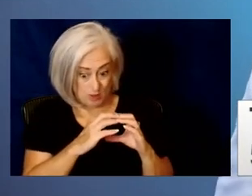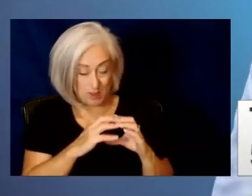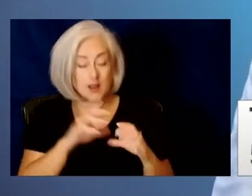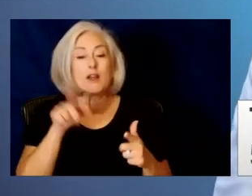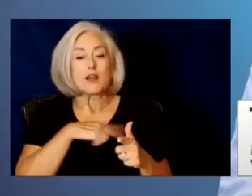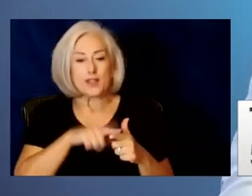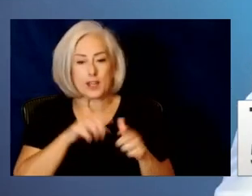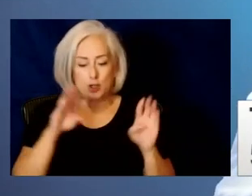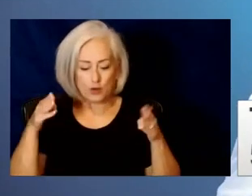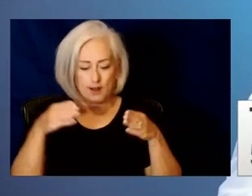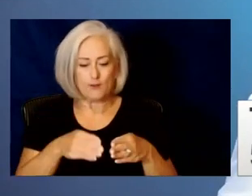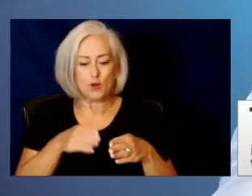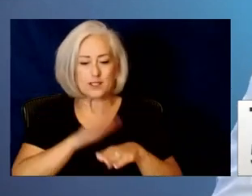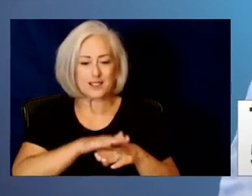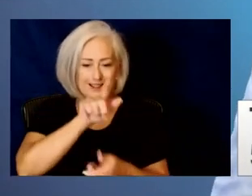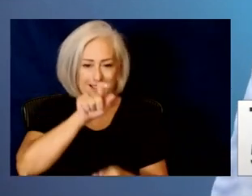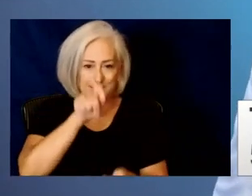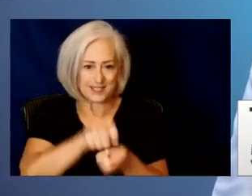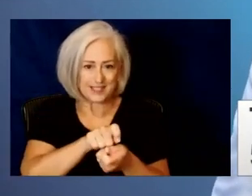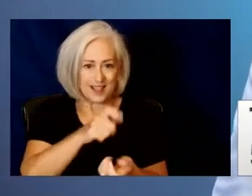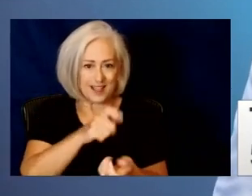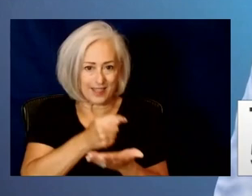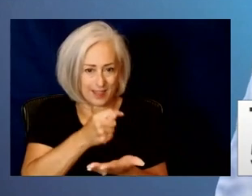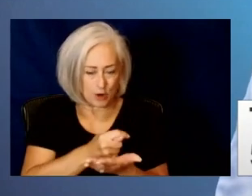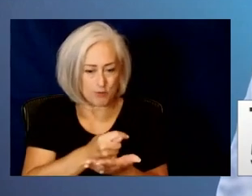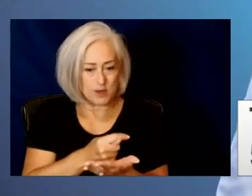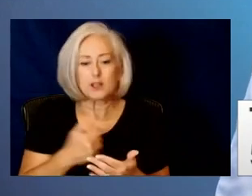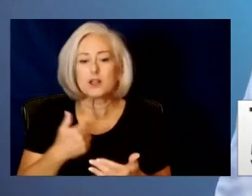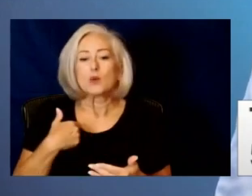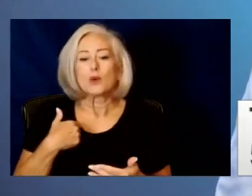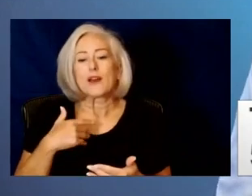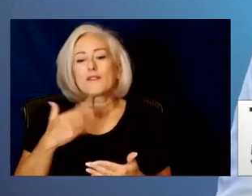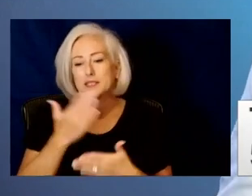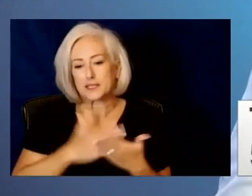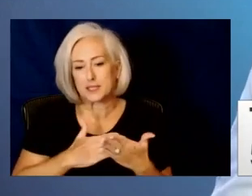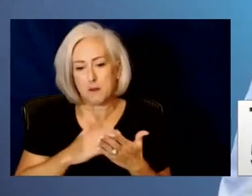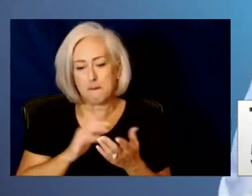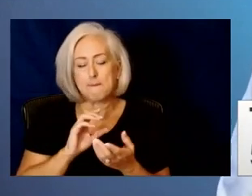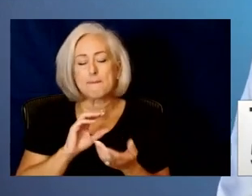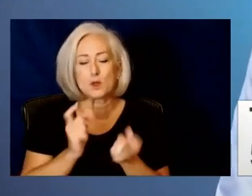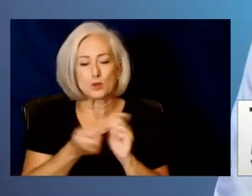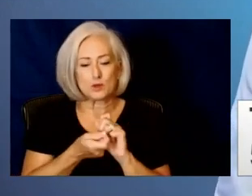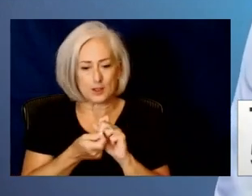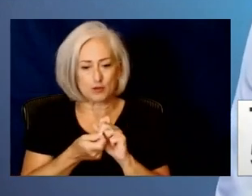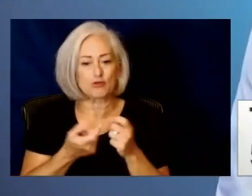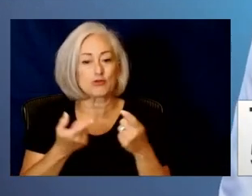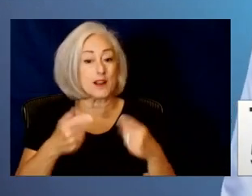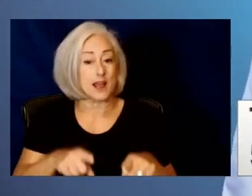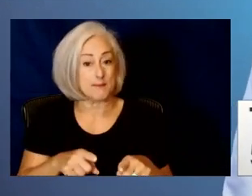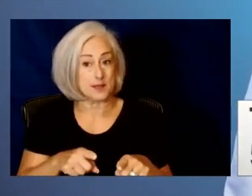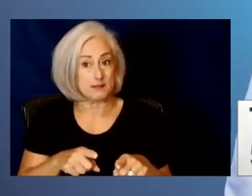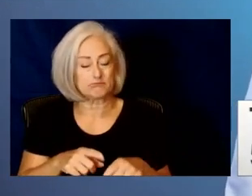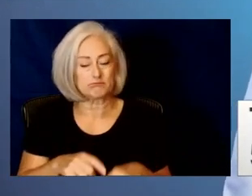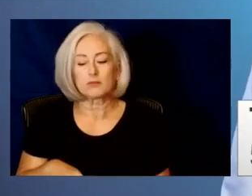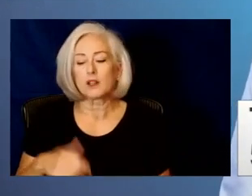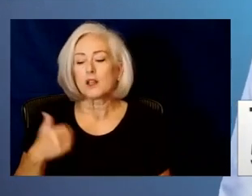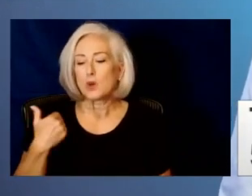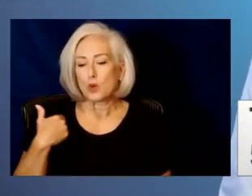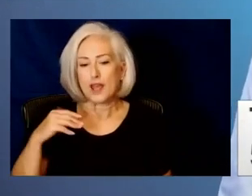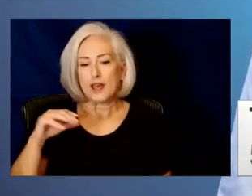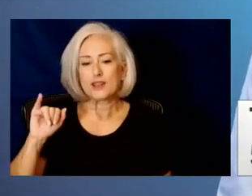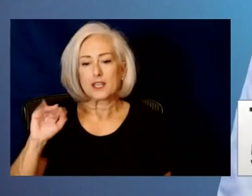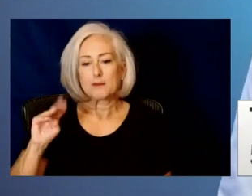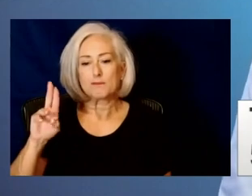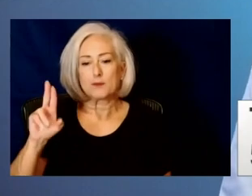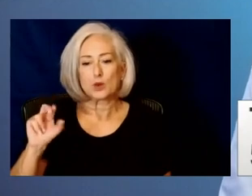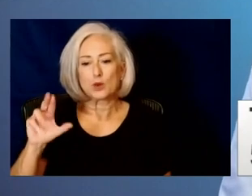have been KRAS mutations that have been targeted, as well as other things. We also have immunotherapy that has now been